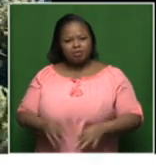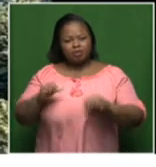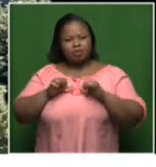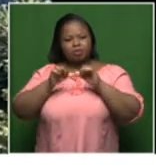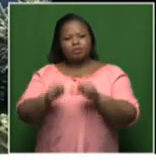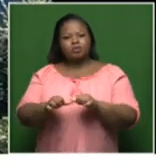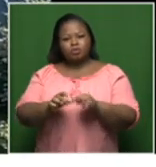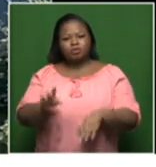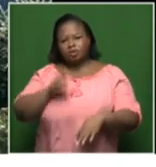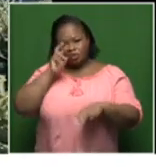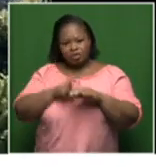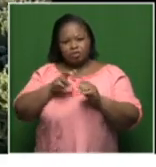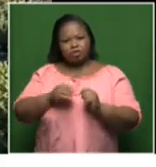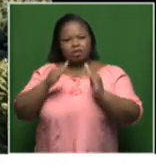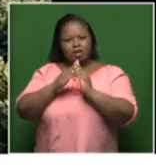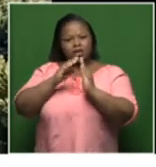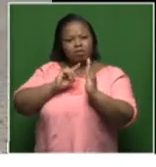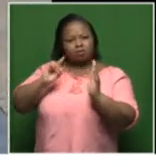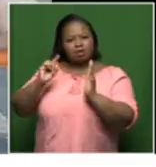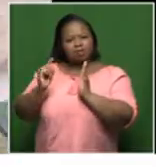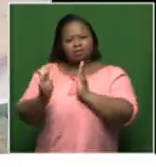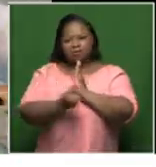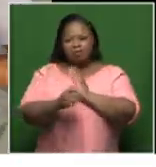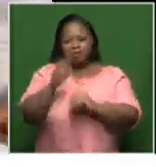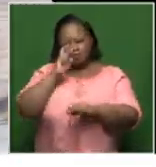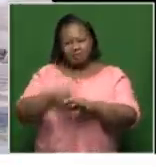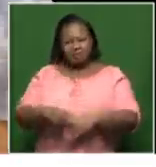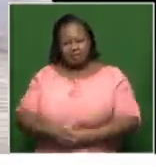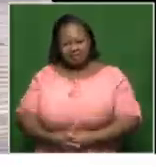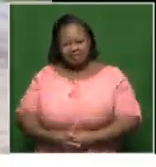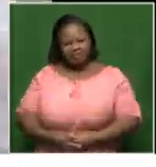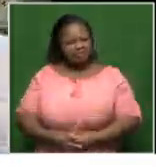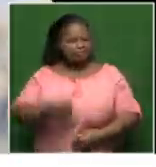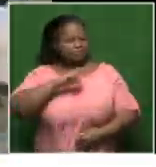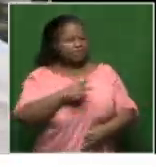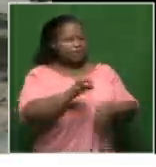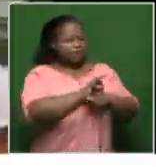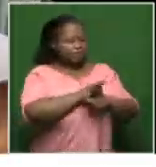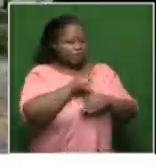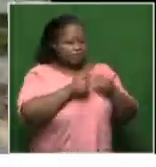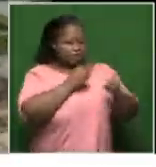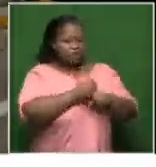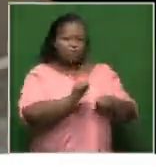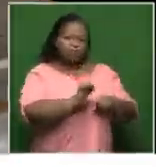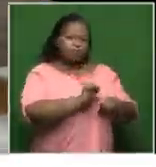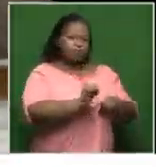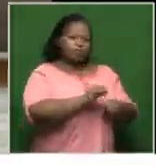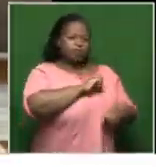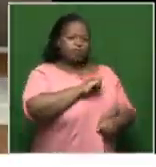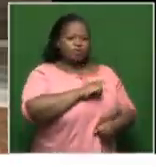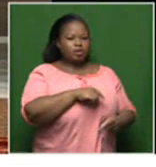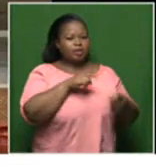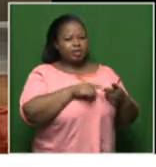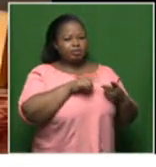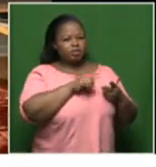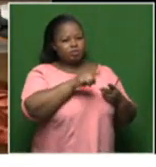run and not running around and around in circles. Ryan, what are the plans for this year? I know that there's